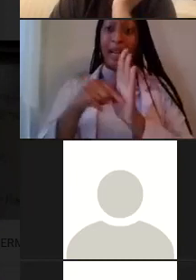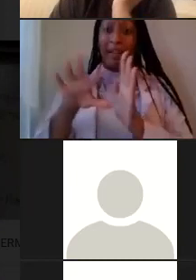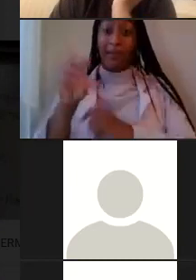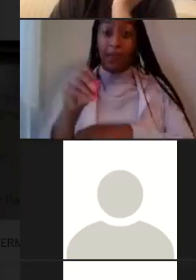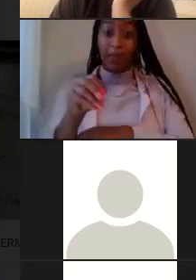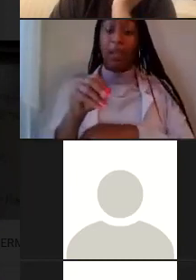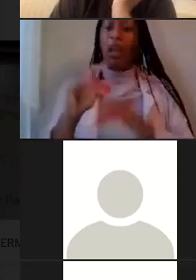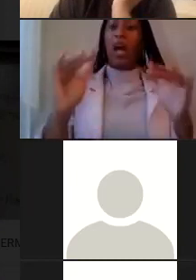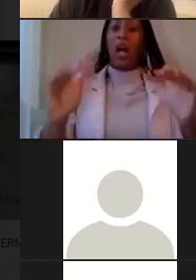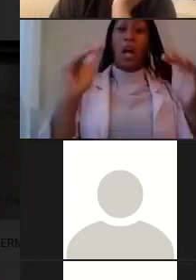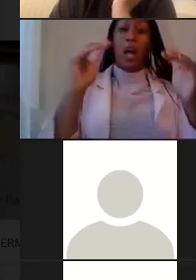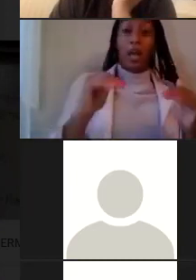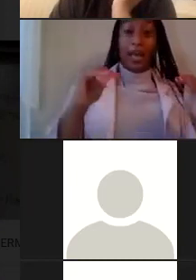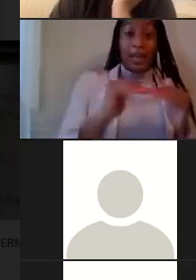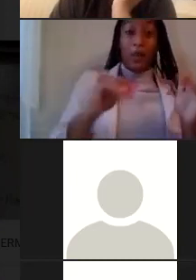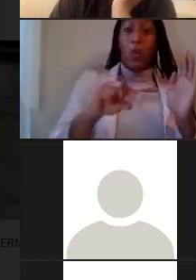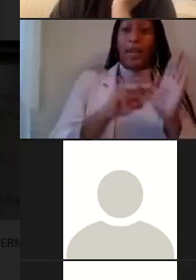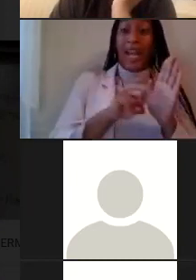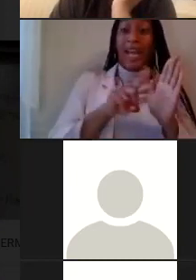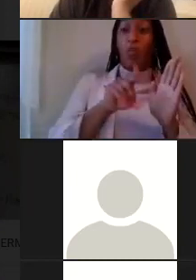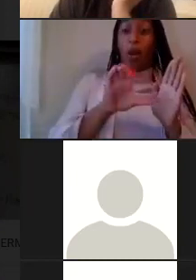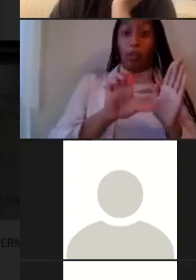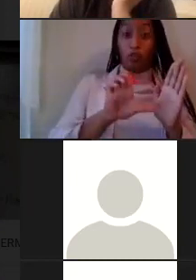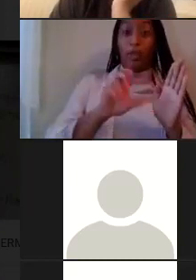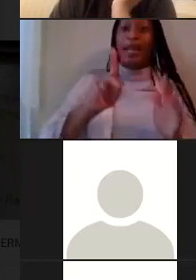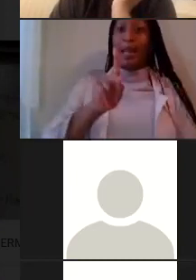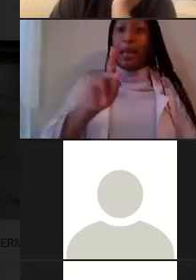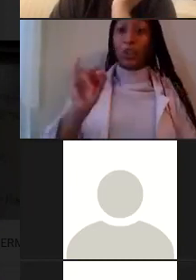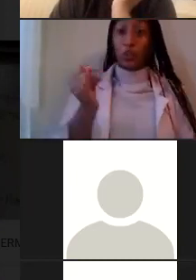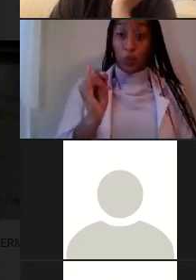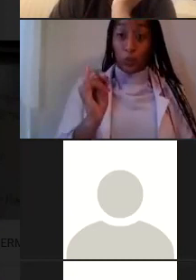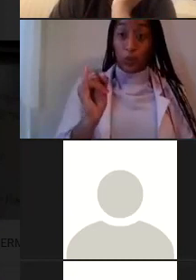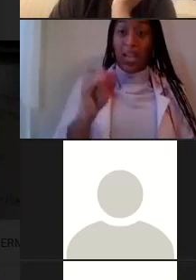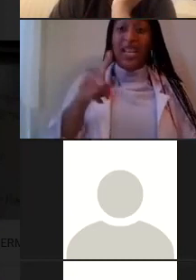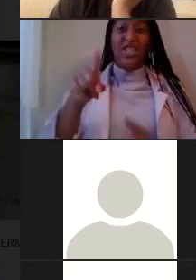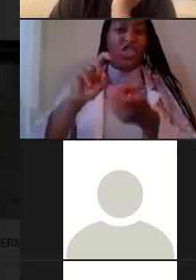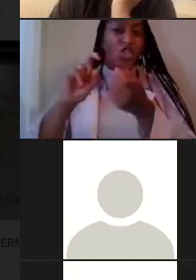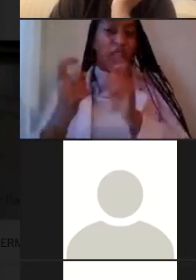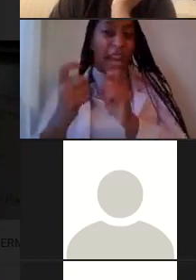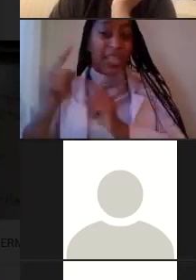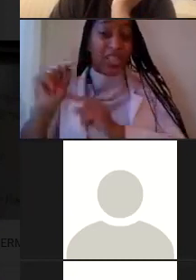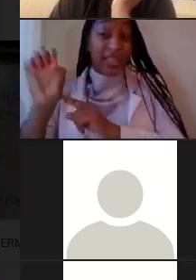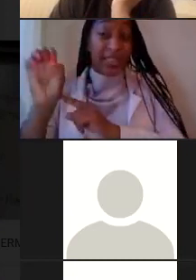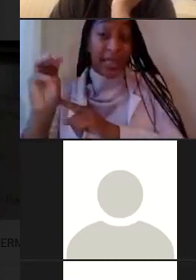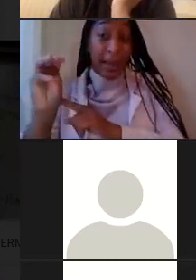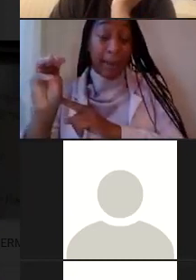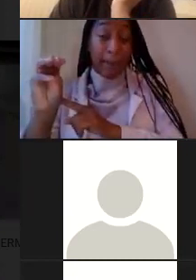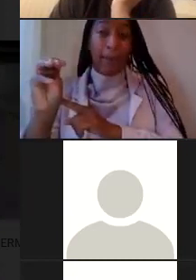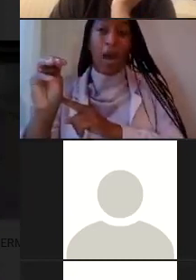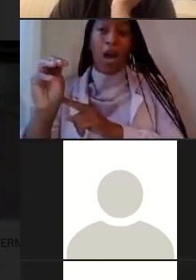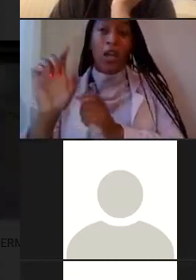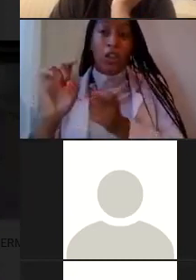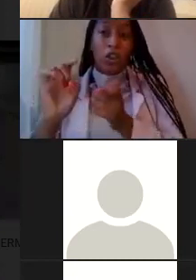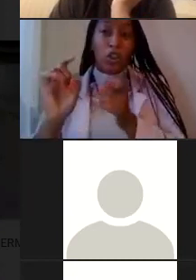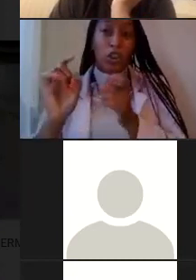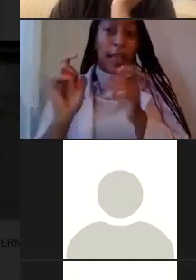to change this steam that's at 150 degrees Celsius to steam at 100 degrees Celsius, we have